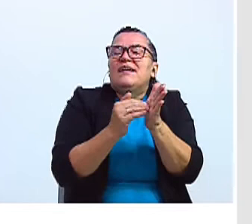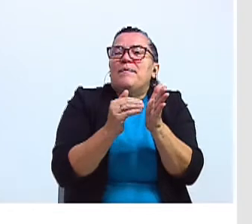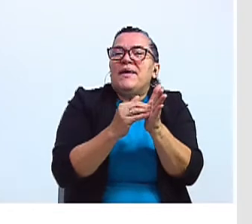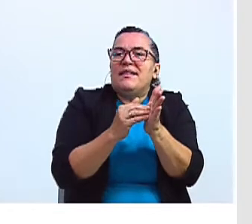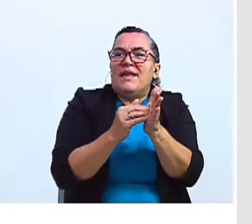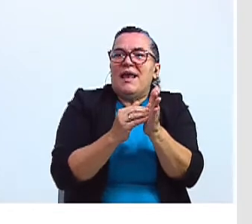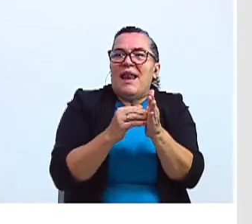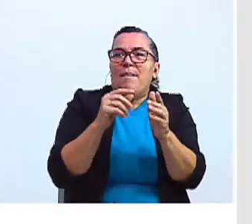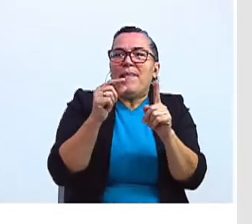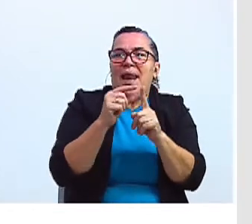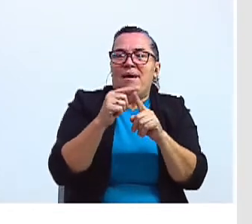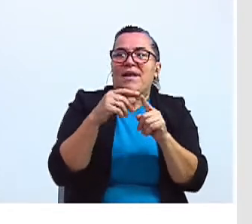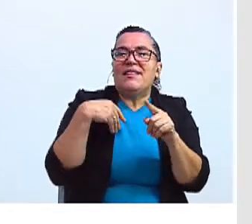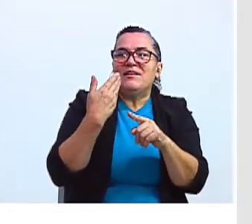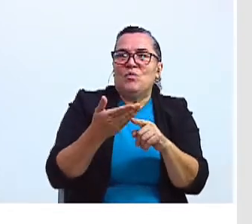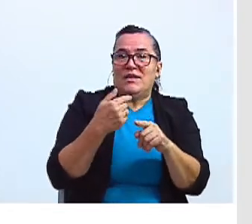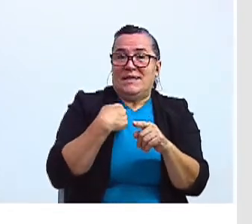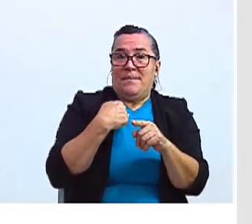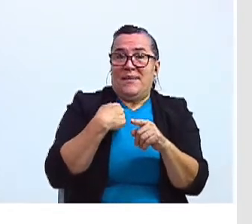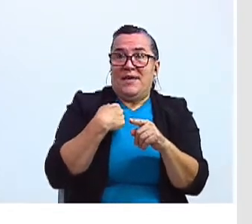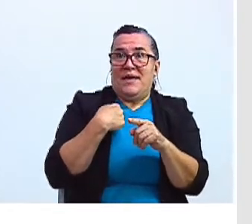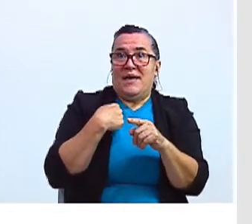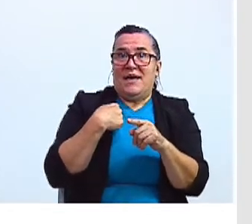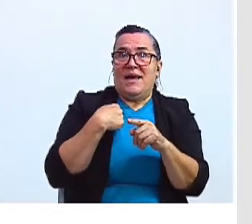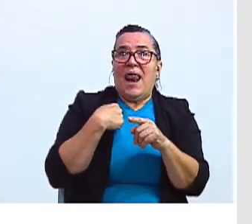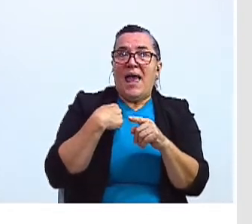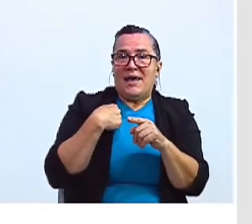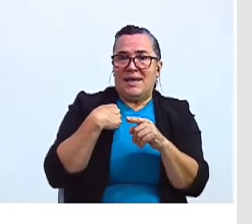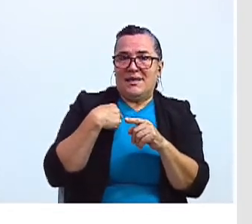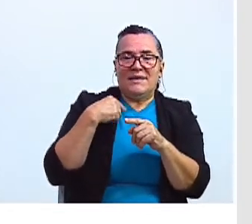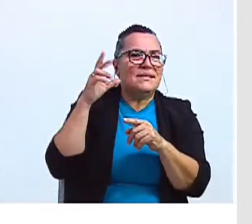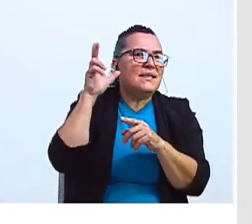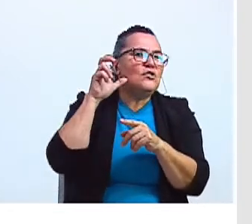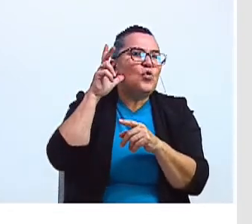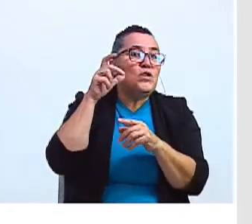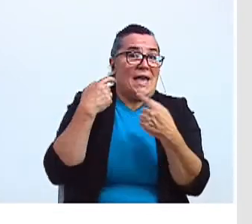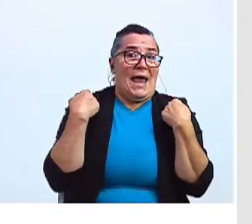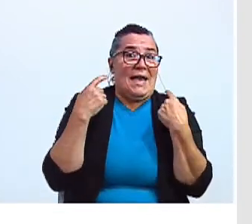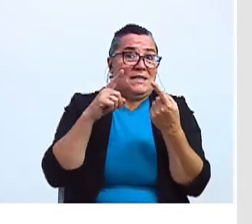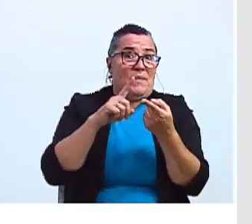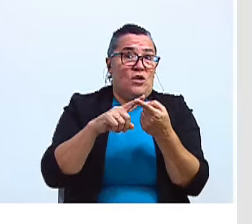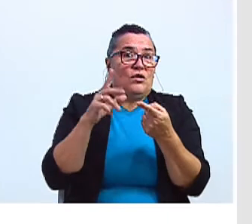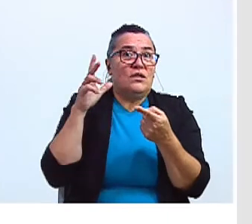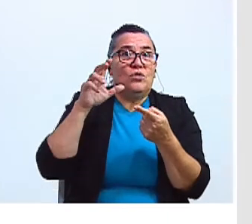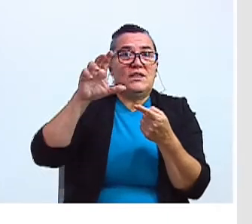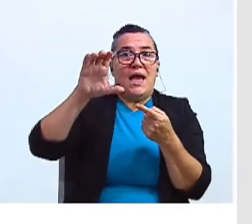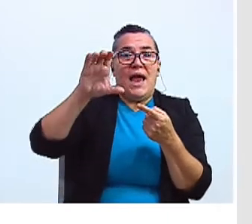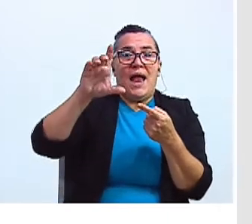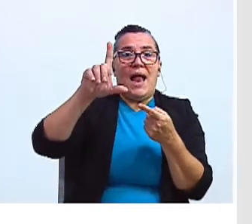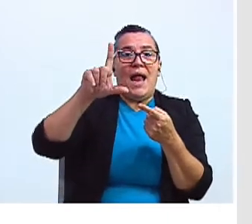me. Okay, clique. Repeat, clique.